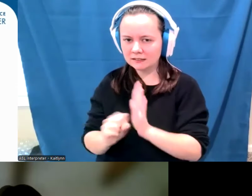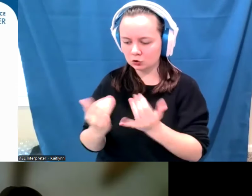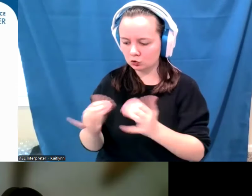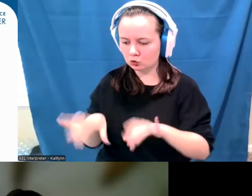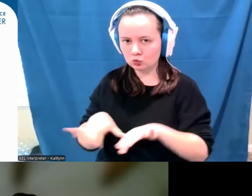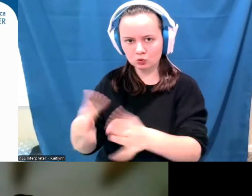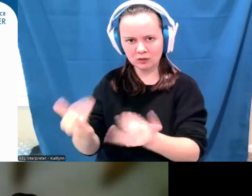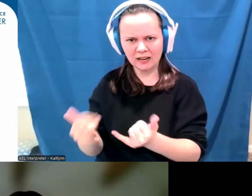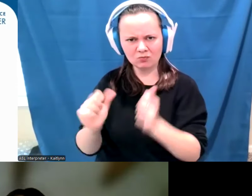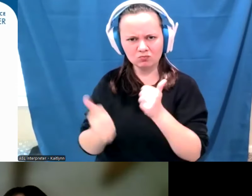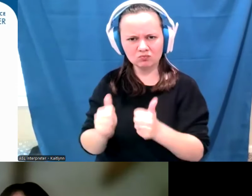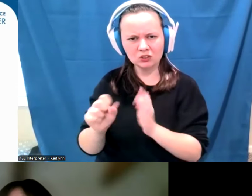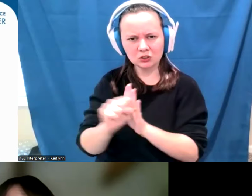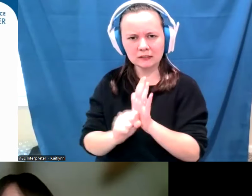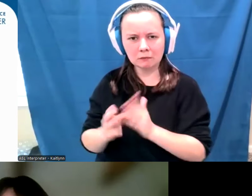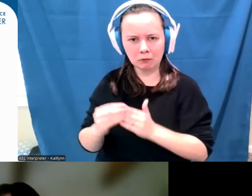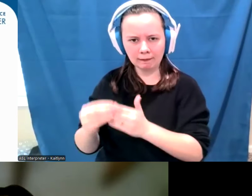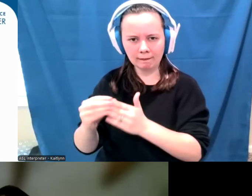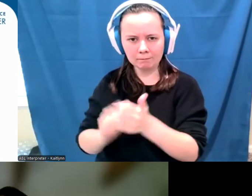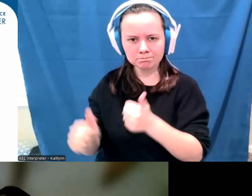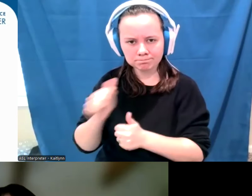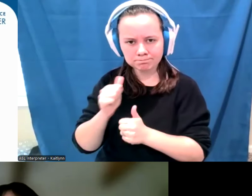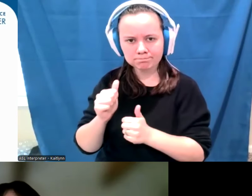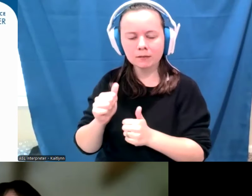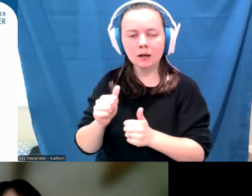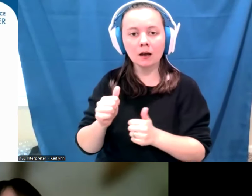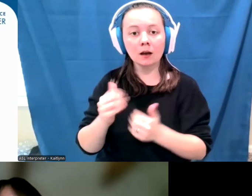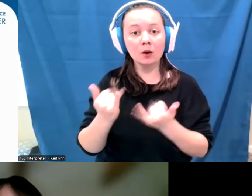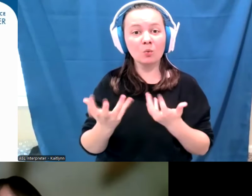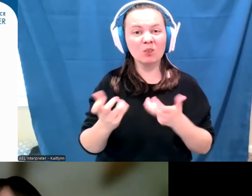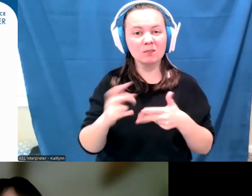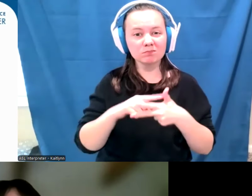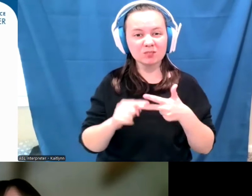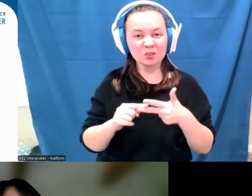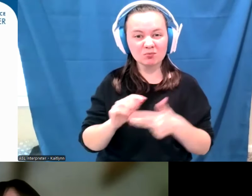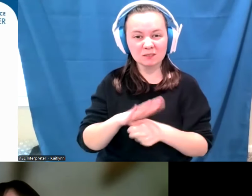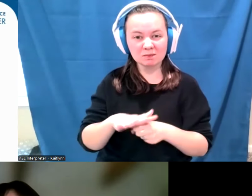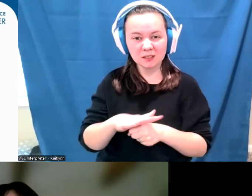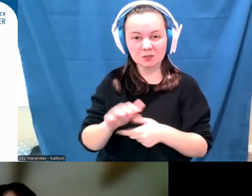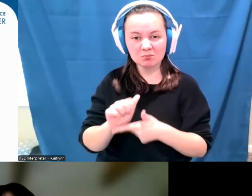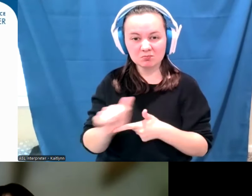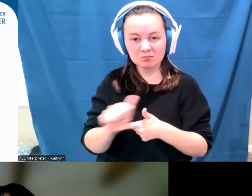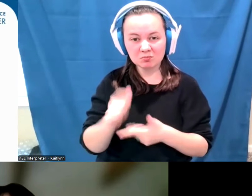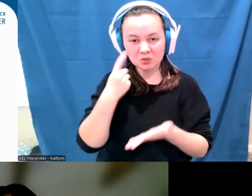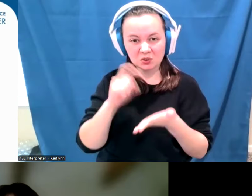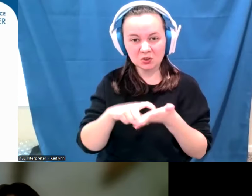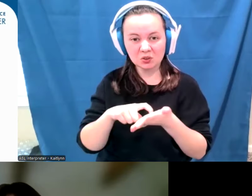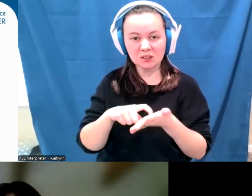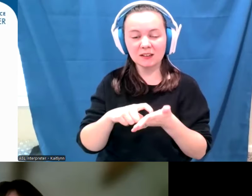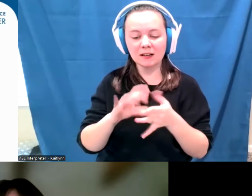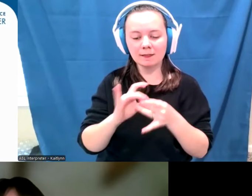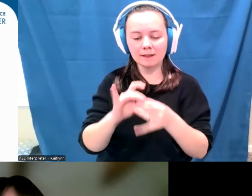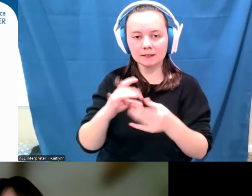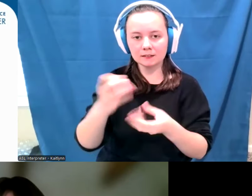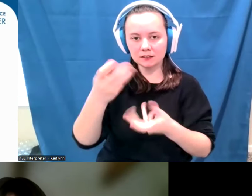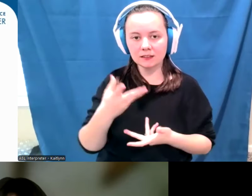are leading the way. So I wanted to highlight 3 kind of areas of practice that we're seeing around data collection and using